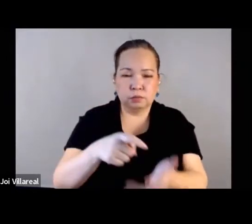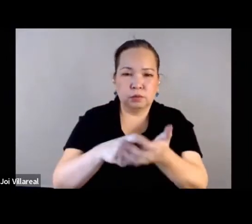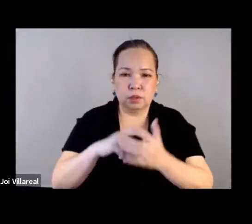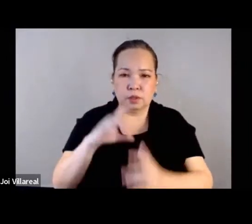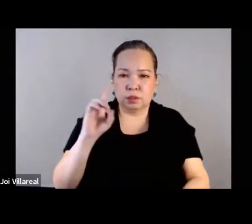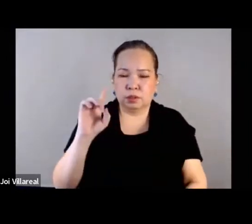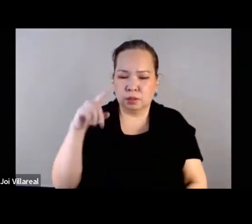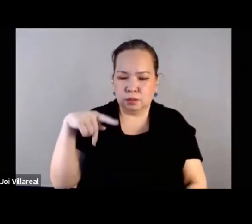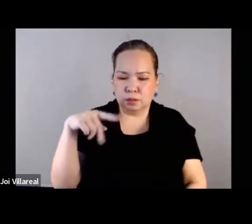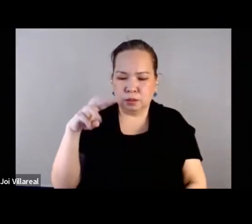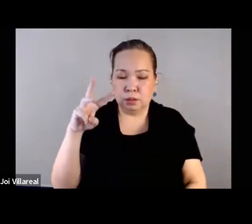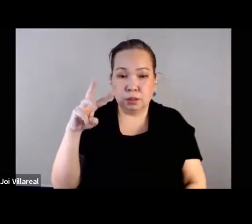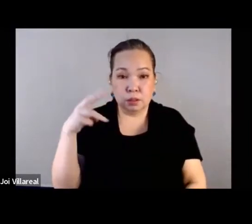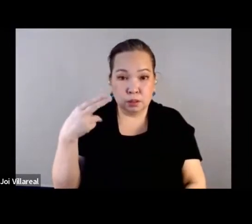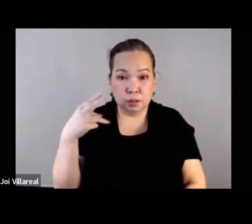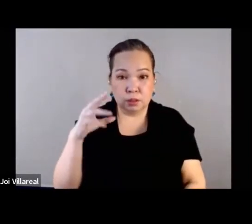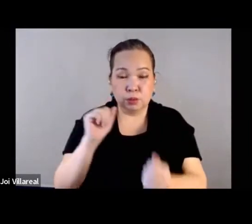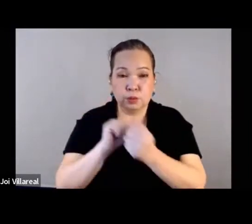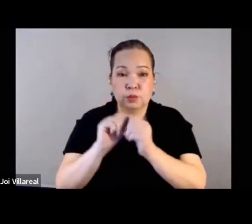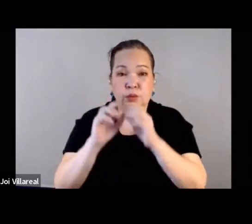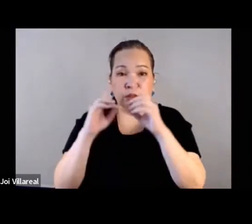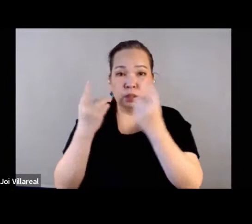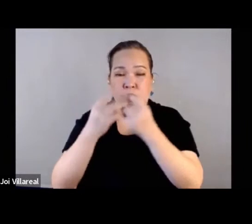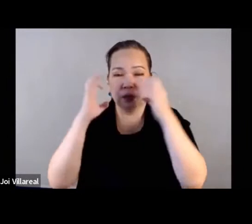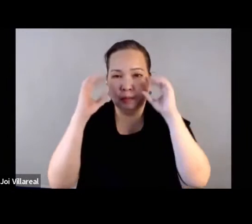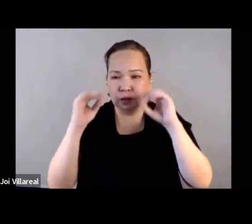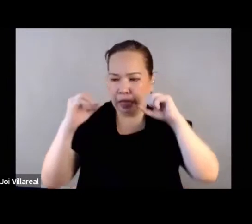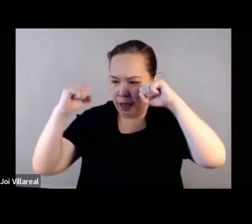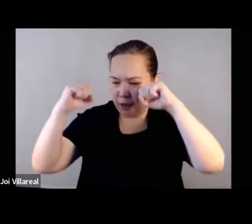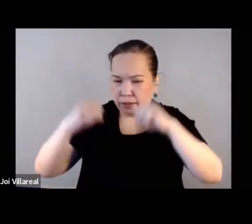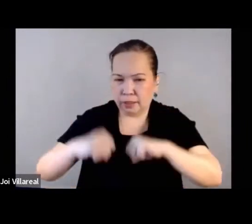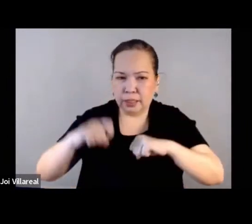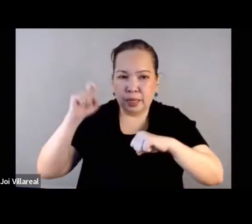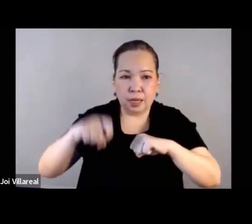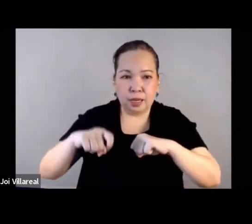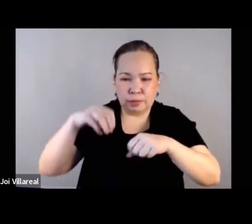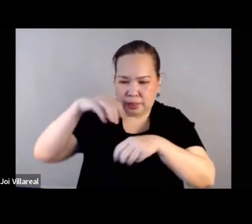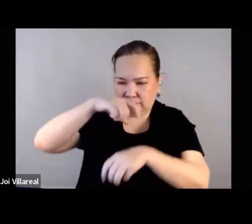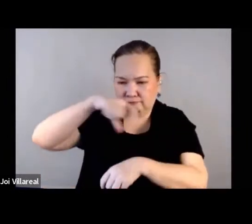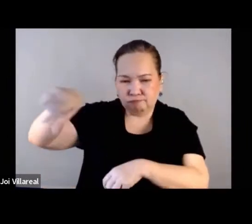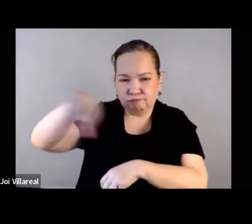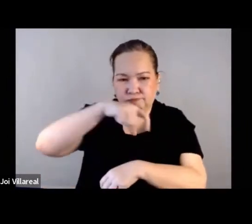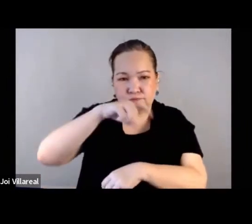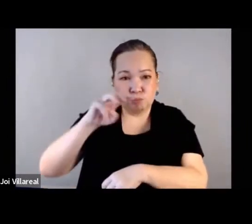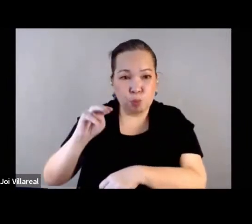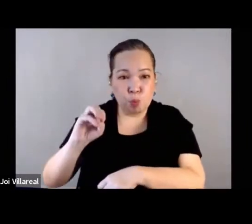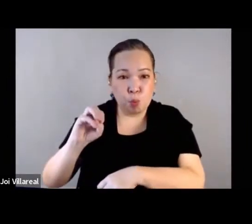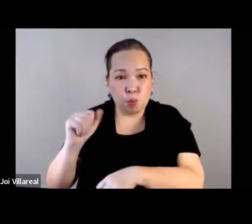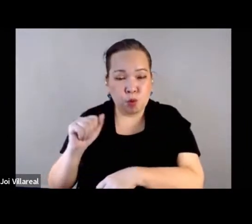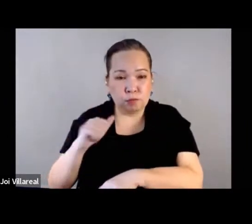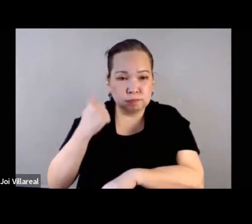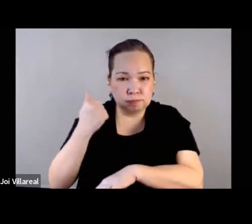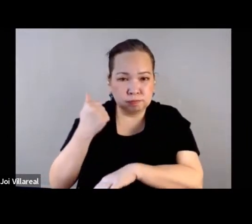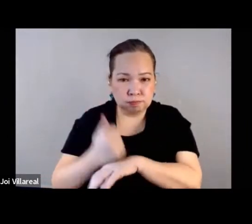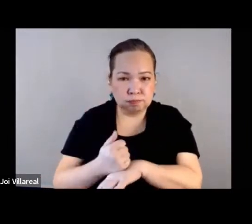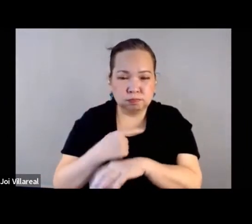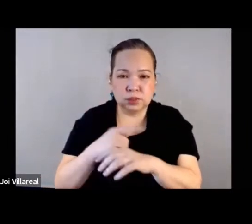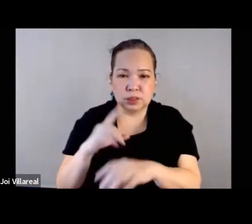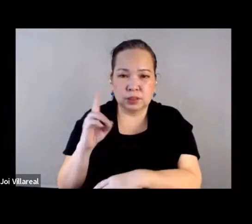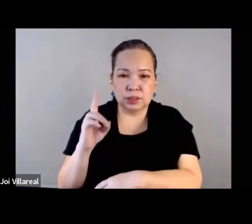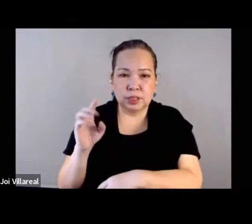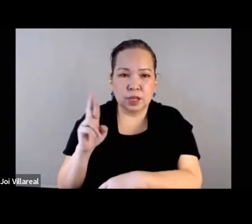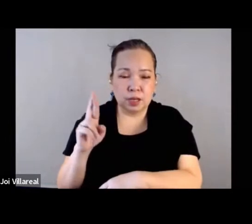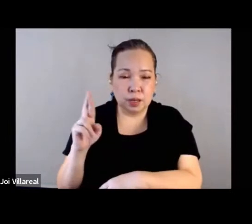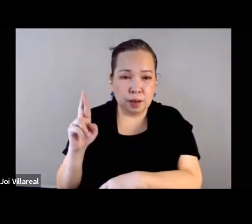to enter into an interdepartmental memorandum of agreement for the establishment and implementation of disaster resilient